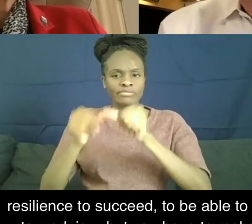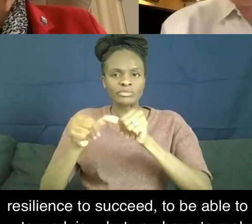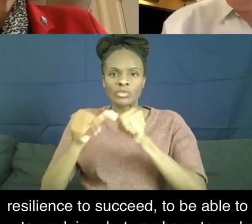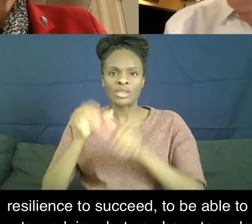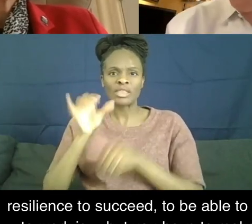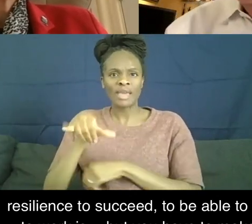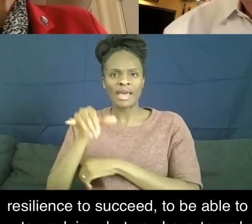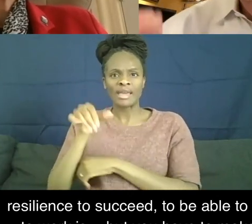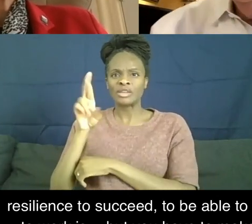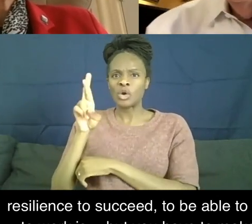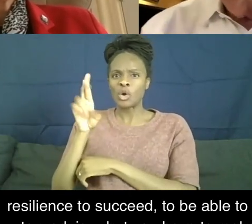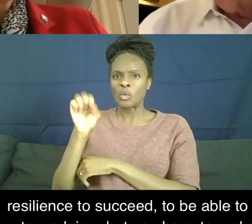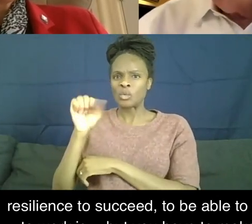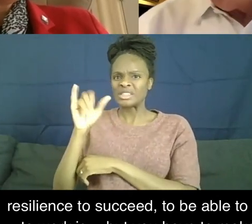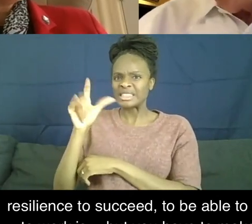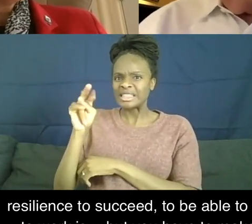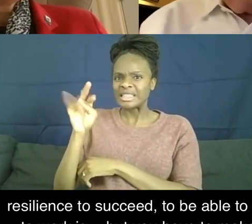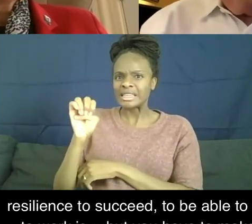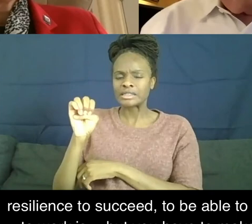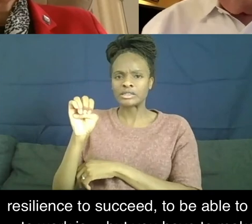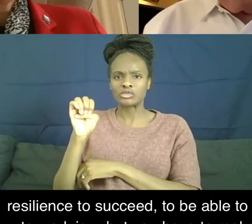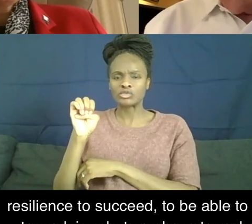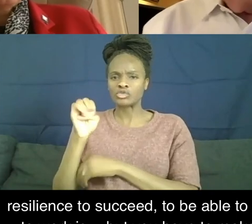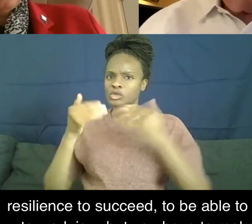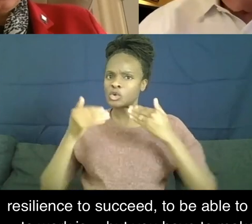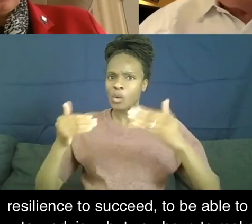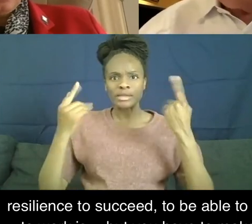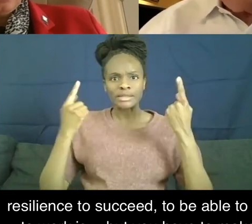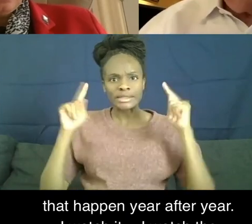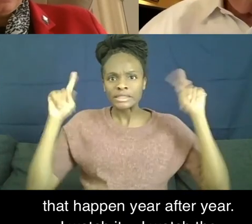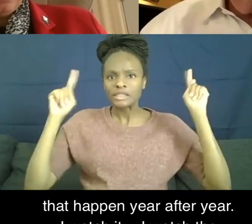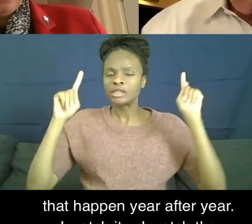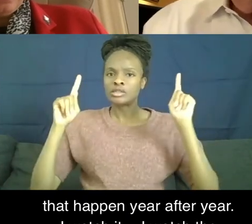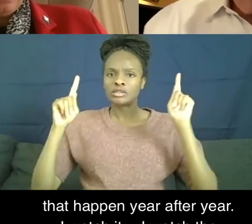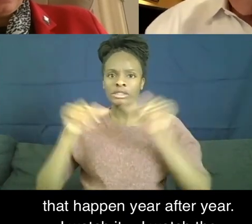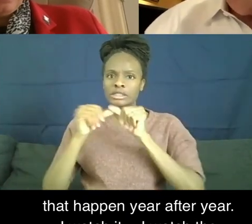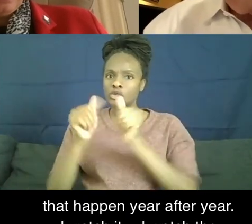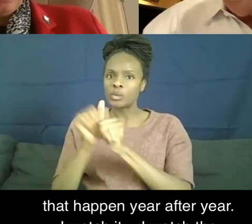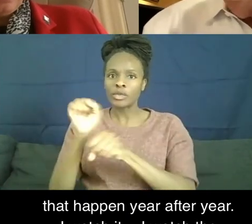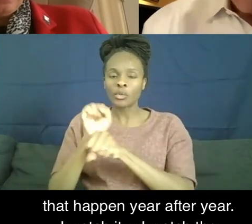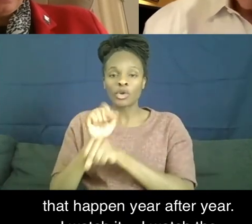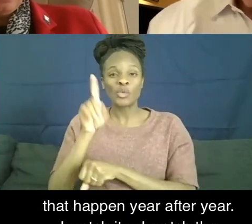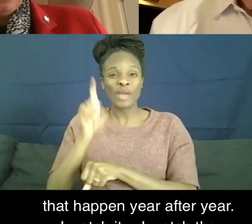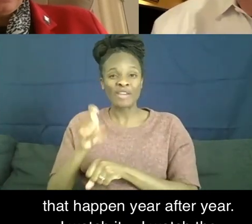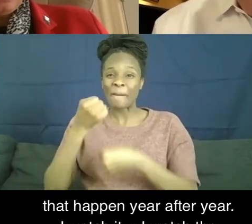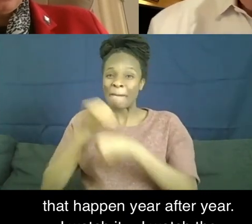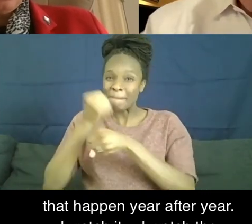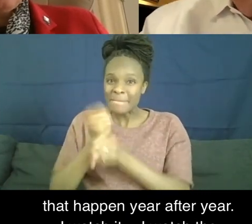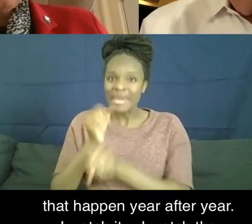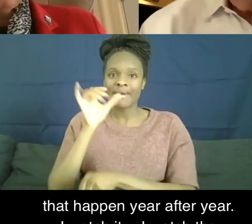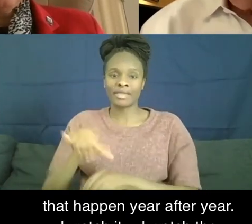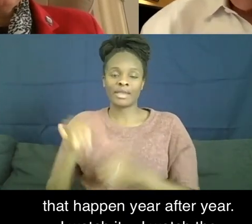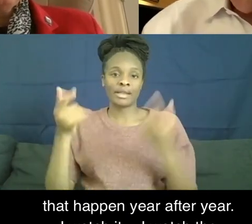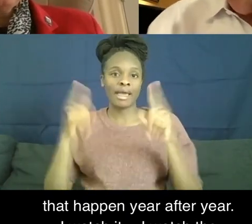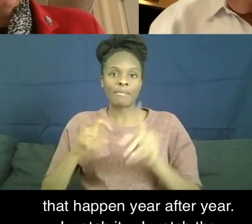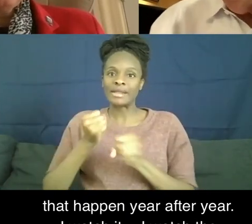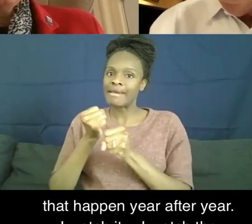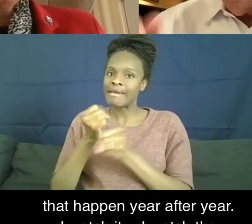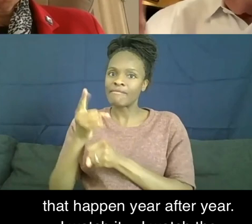succeed, to be able to go to work, you know, is, but you have to make that happen year after year.